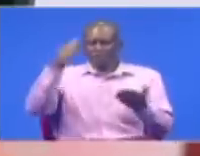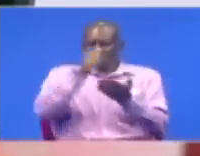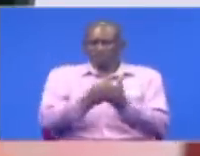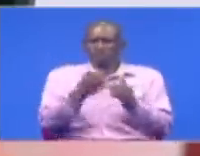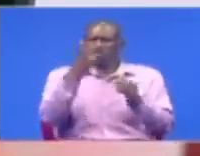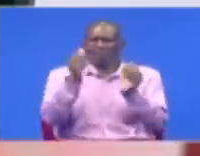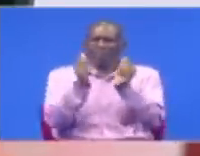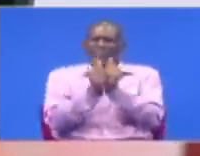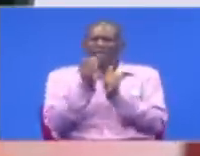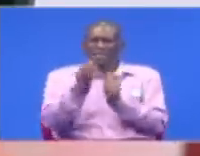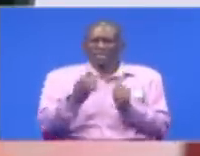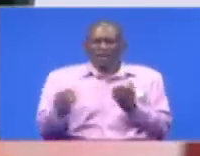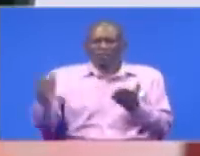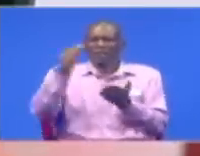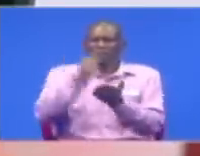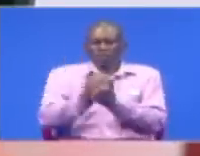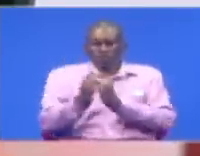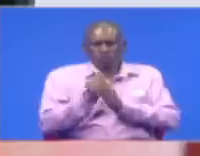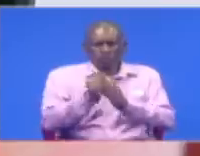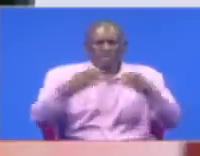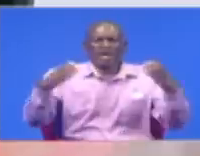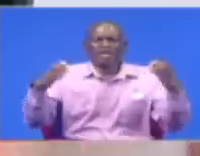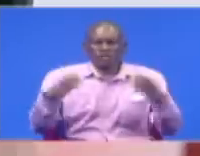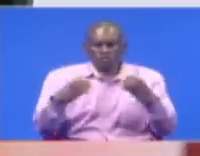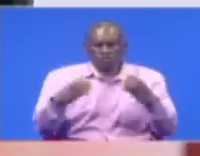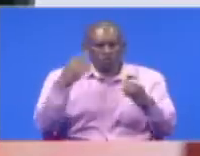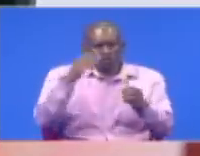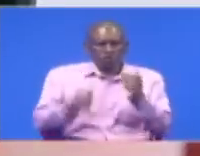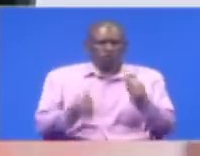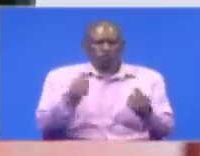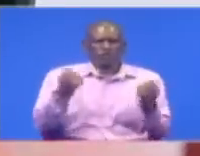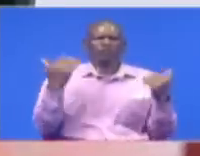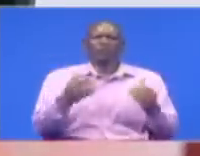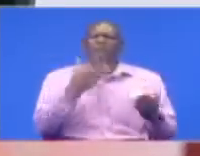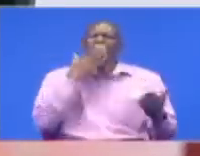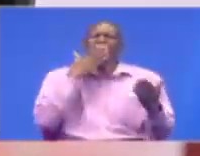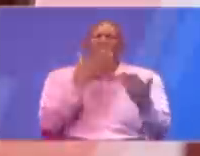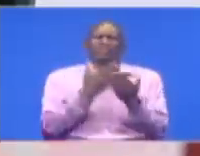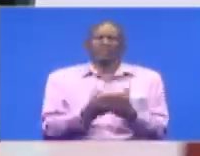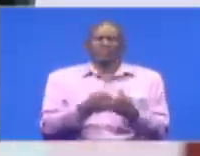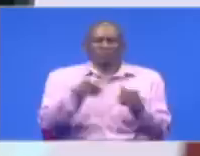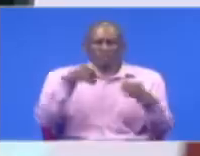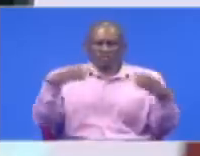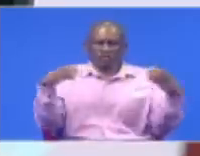in 2013 to lead a team for which I'm forever grateful.